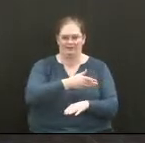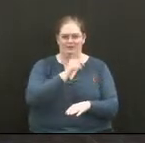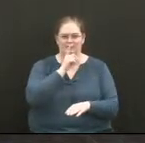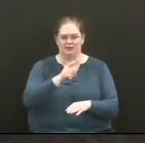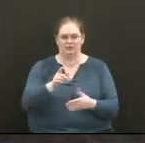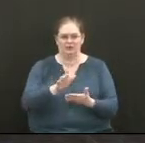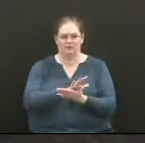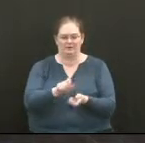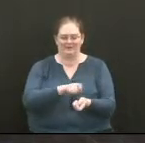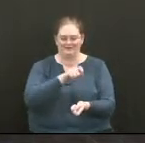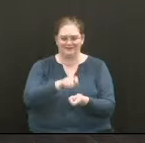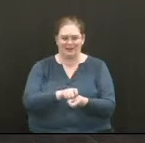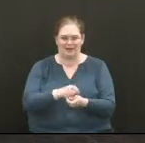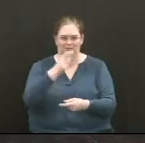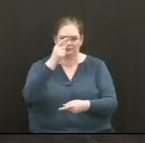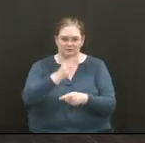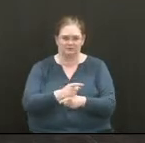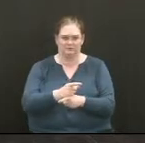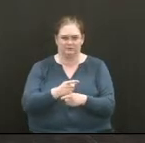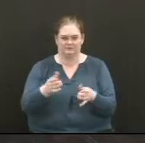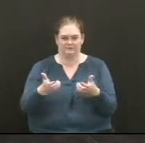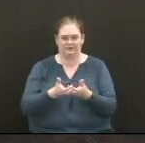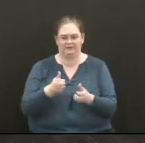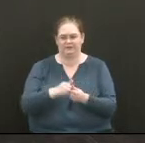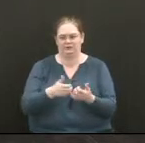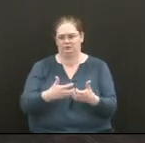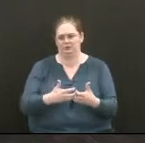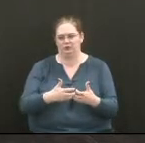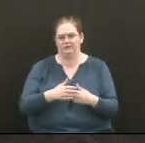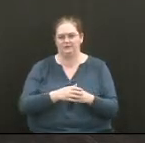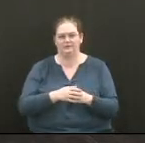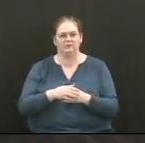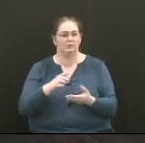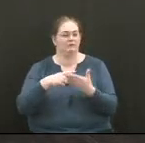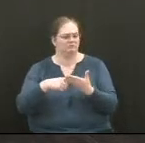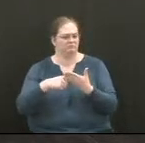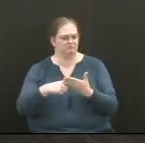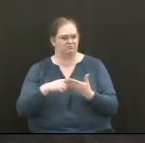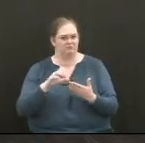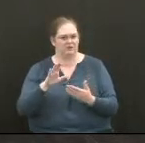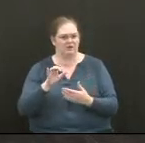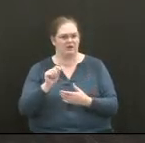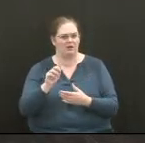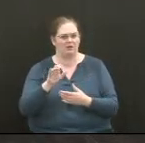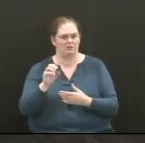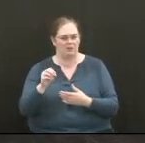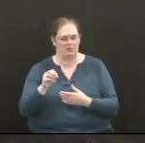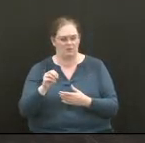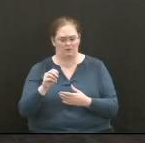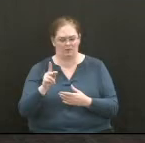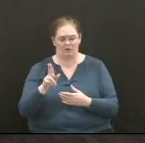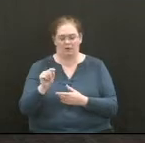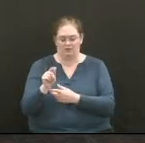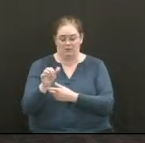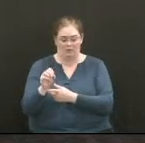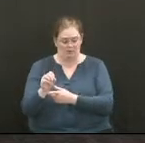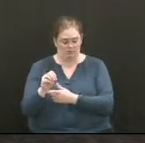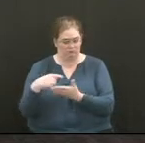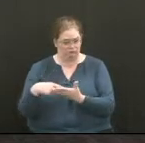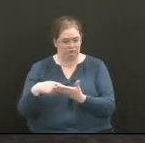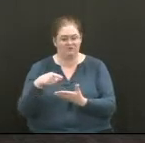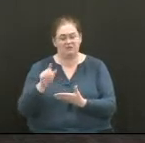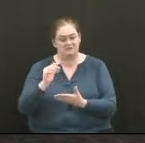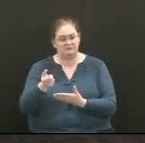that the paper is exactly precise and it will fit into those machines. We've discussed that with Cutco at great length. And they seem